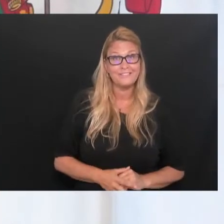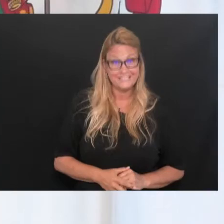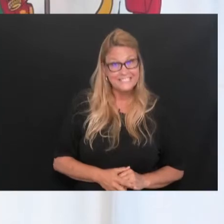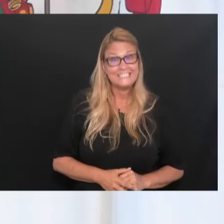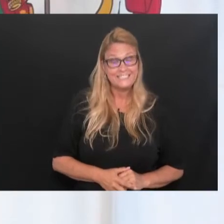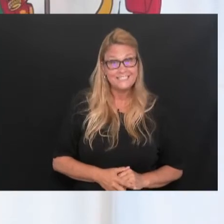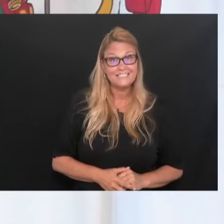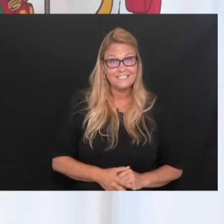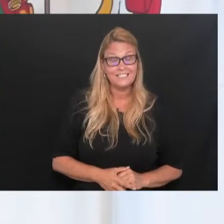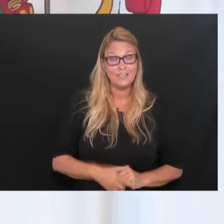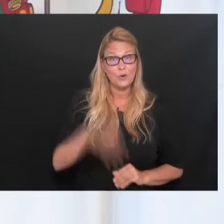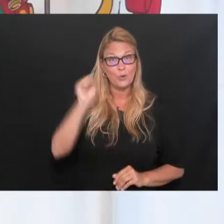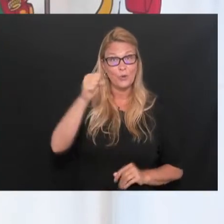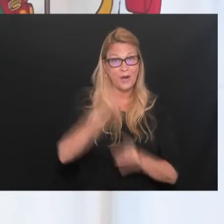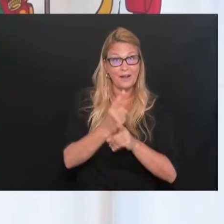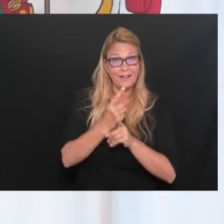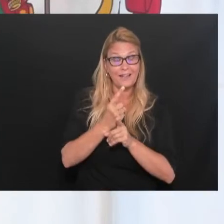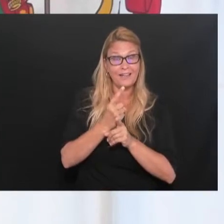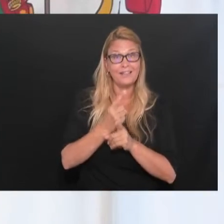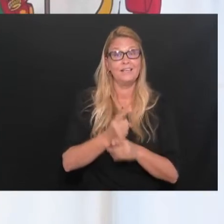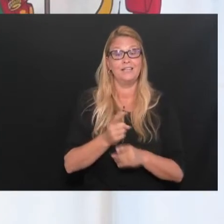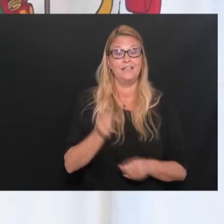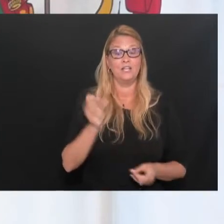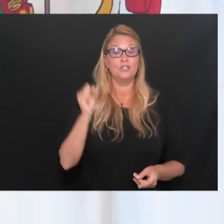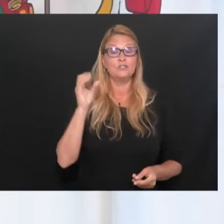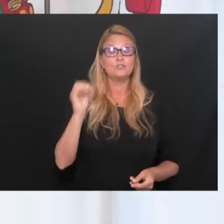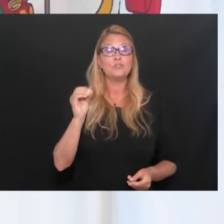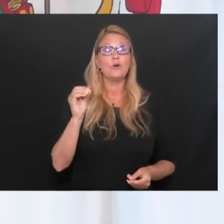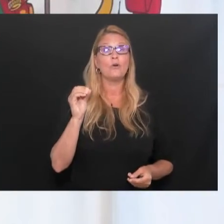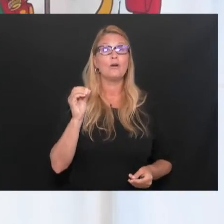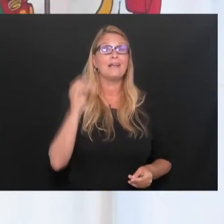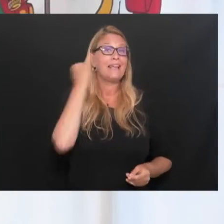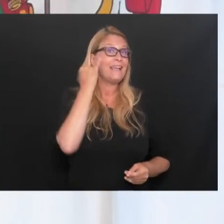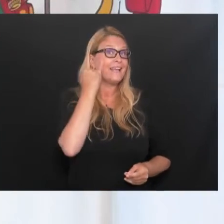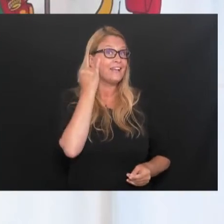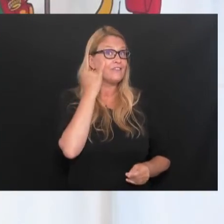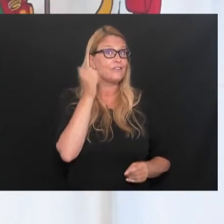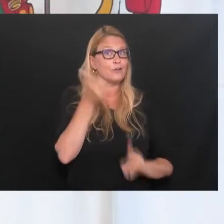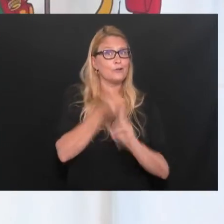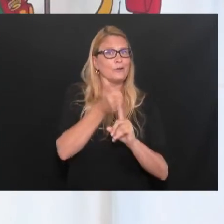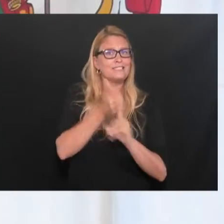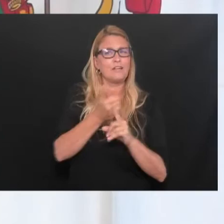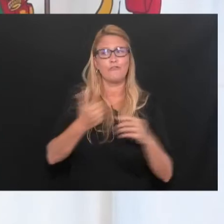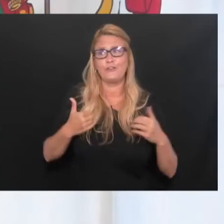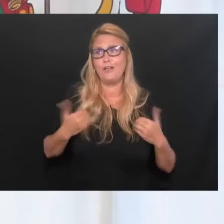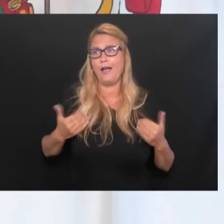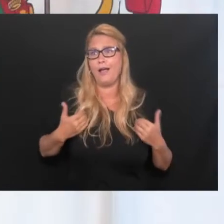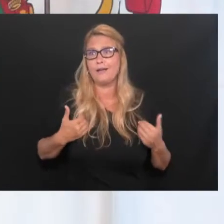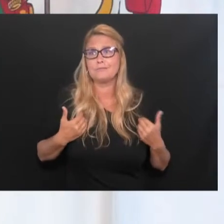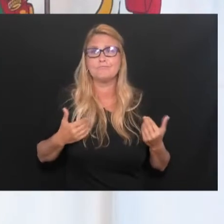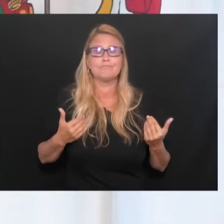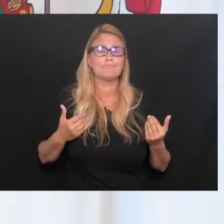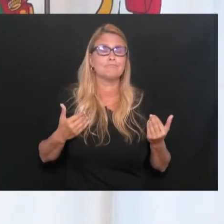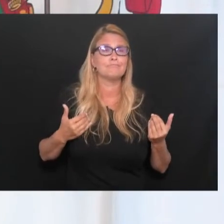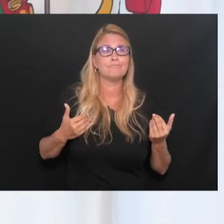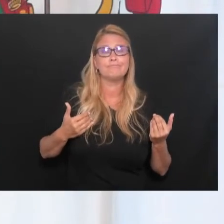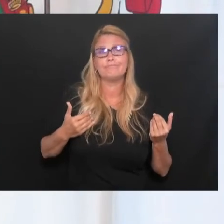it just really boils down to this. And if you're a young kid or if you're a